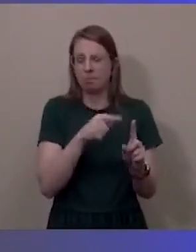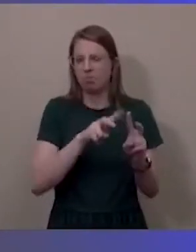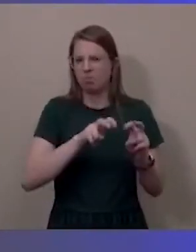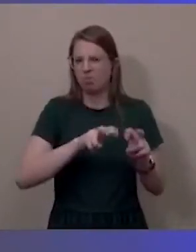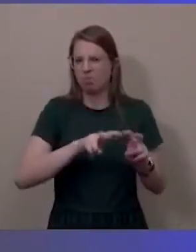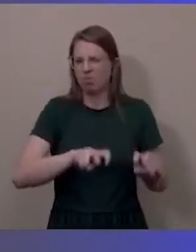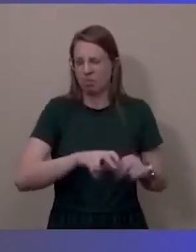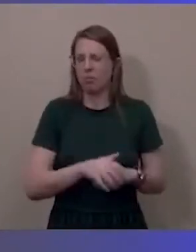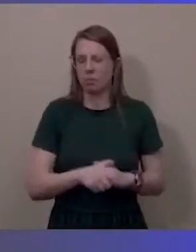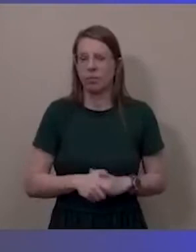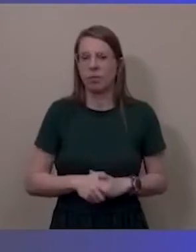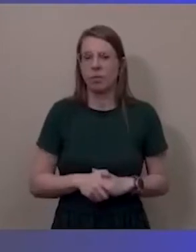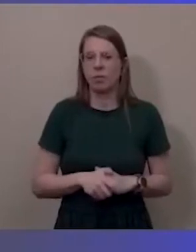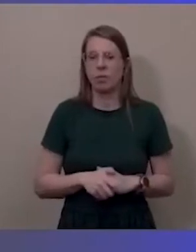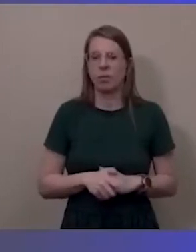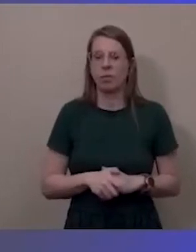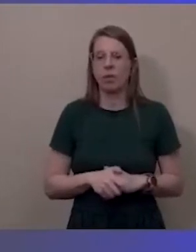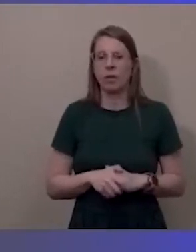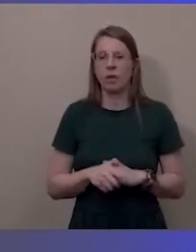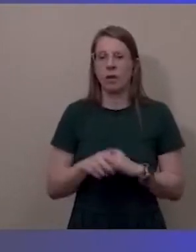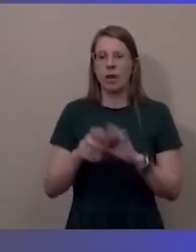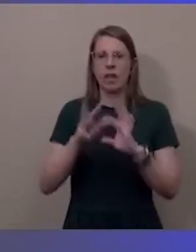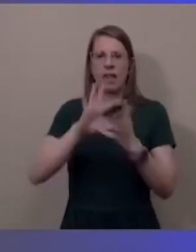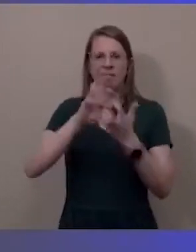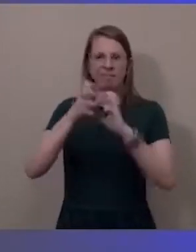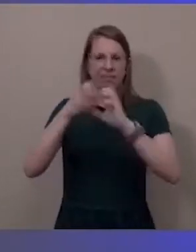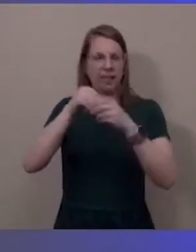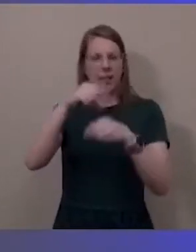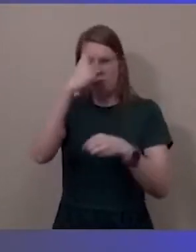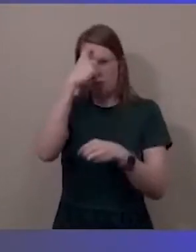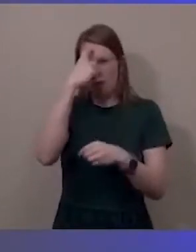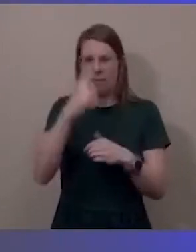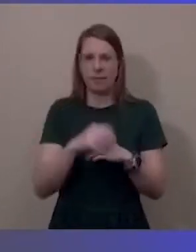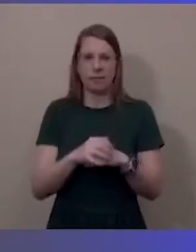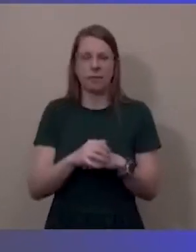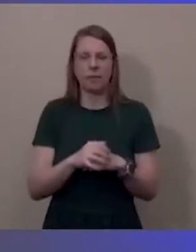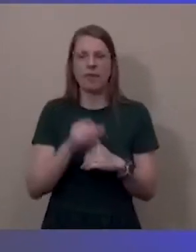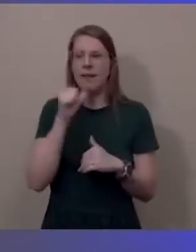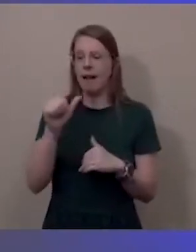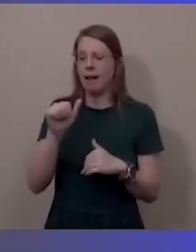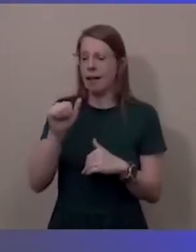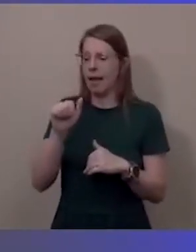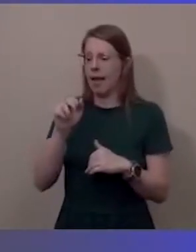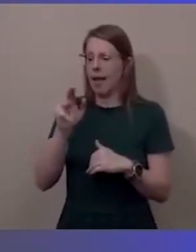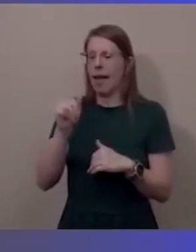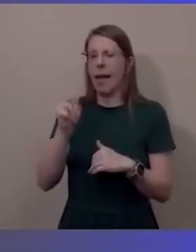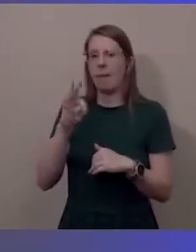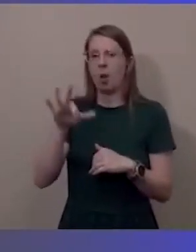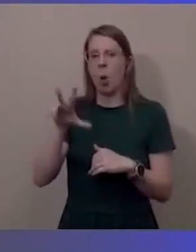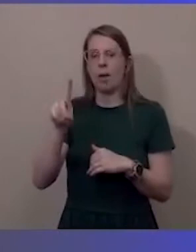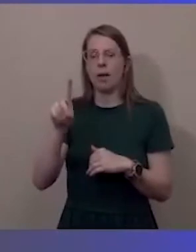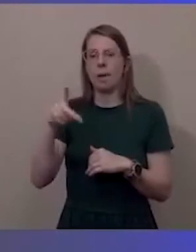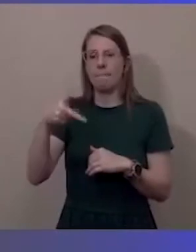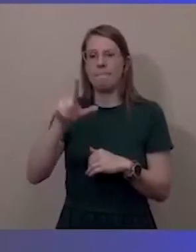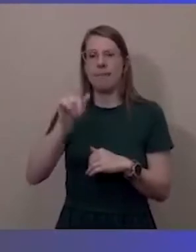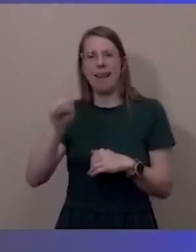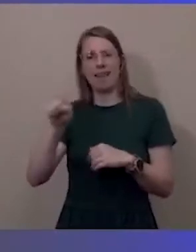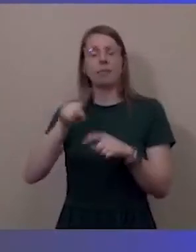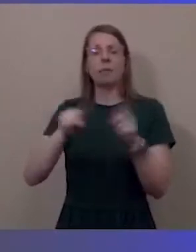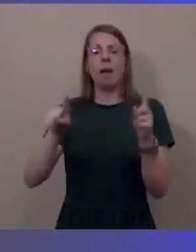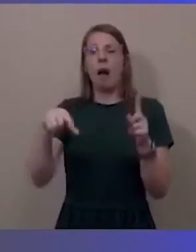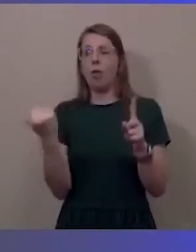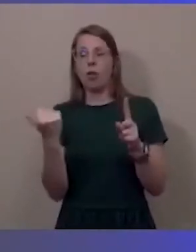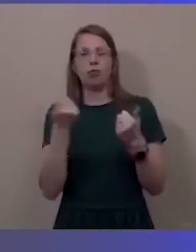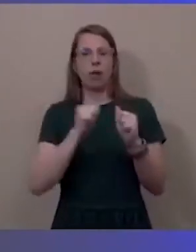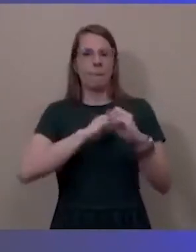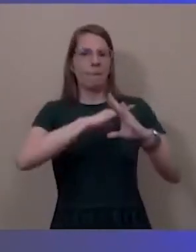after, the tangles in the brain that are not amyloid plaques, but there's also tangles building up in the brain. We're trying to block